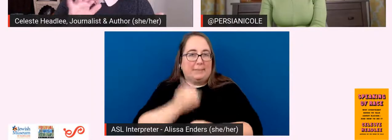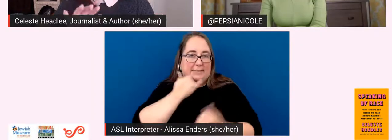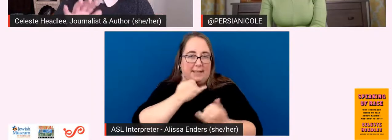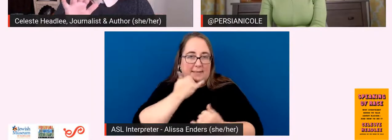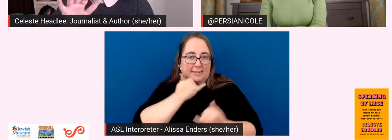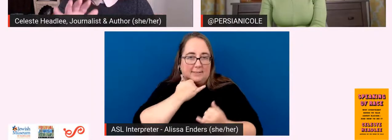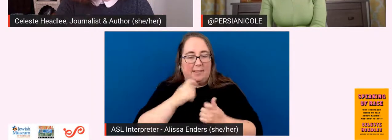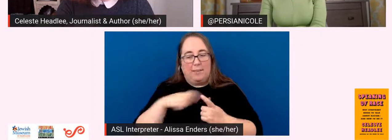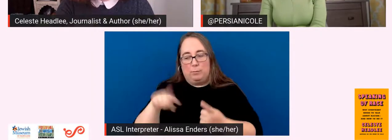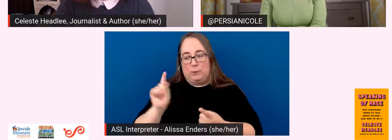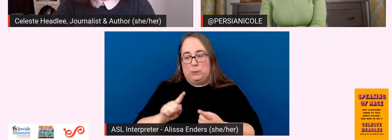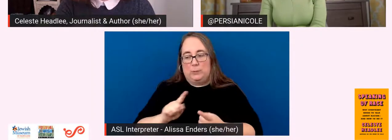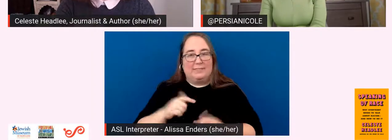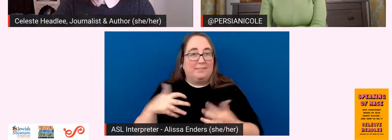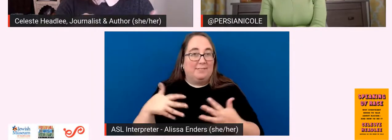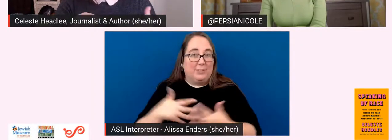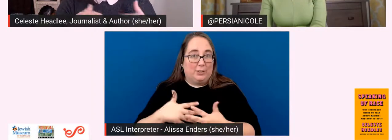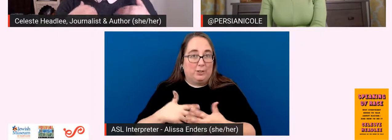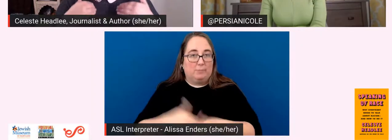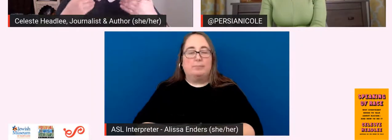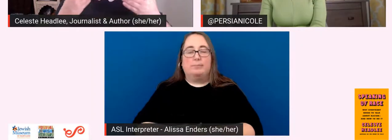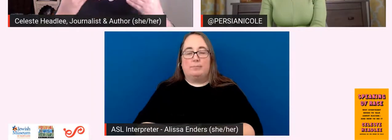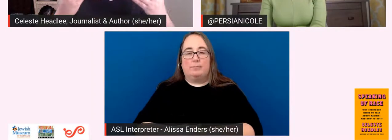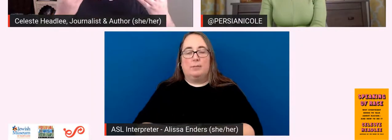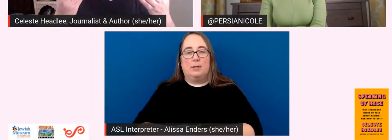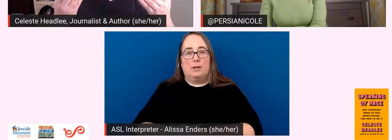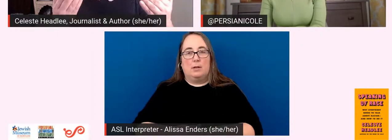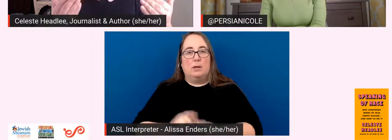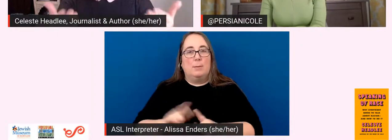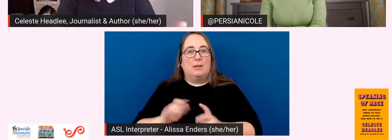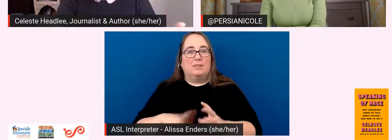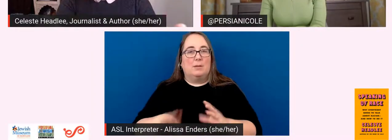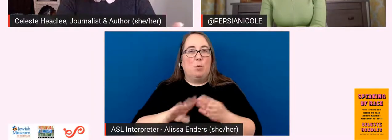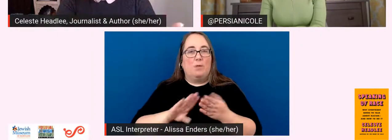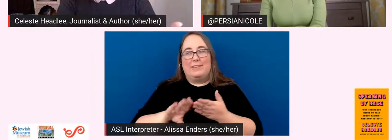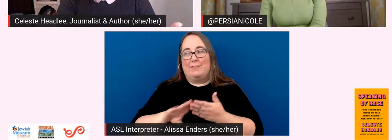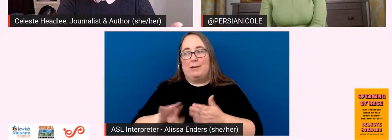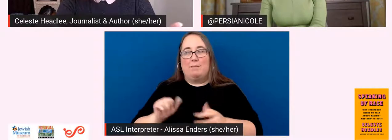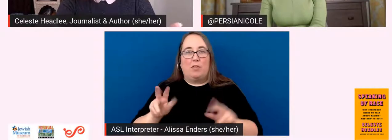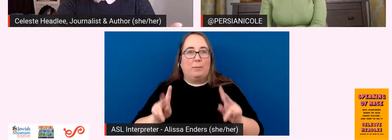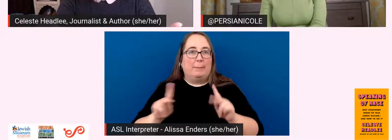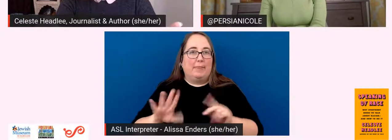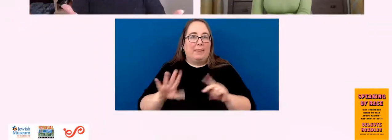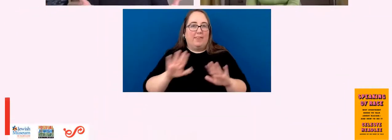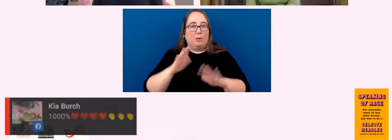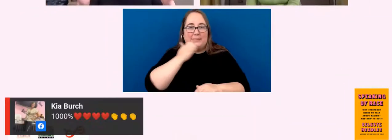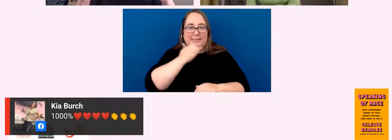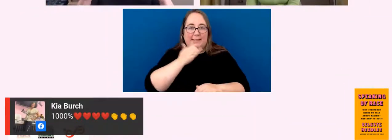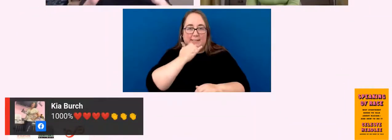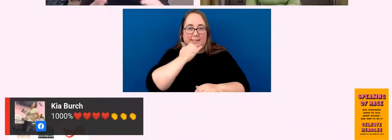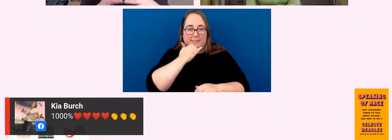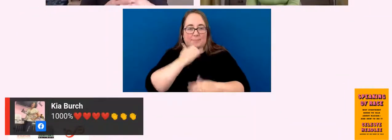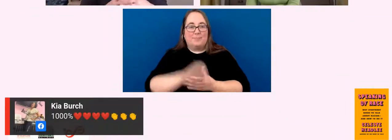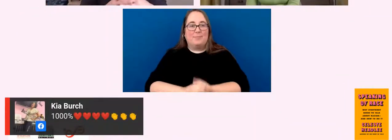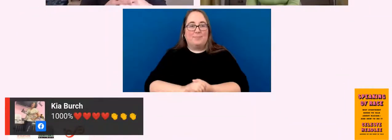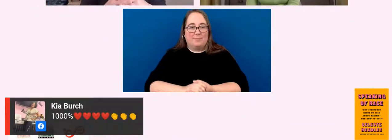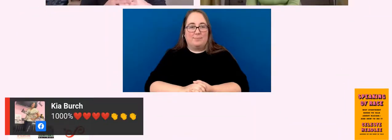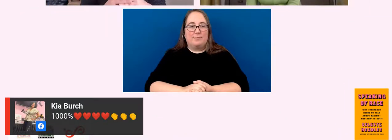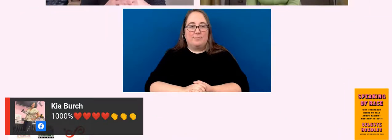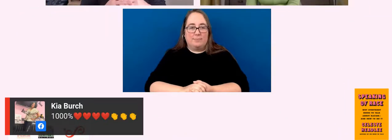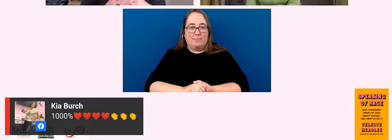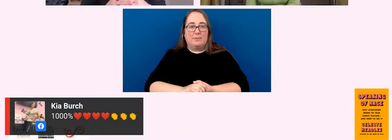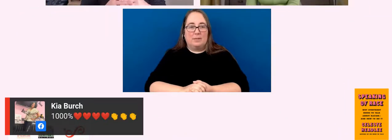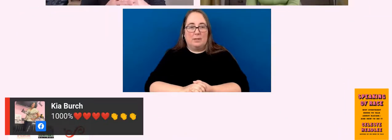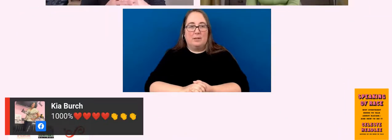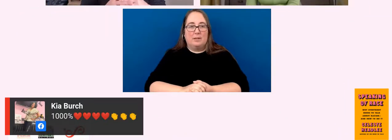that reduces the fear. But also you're more forgiving of other people's mistakes. We need to lower the temperature